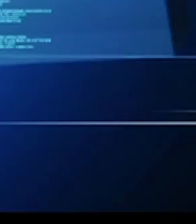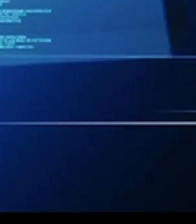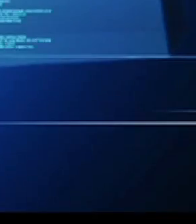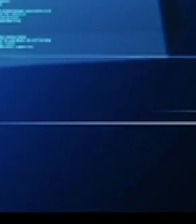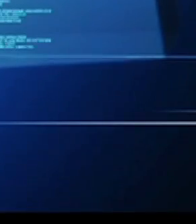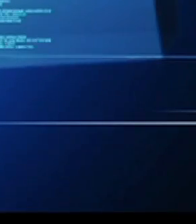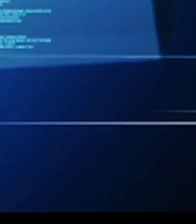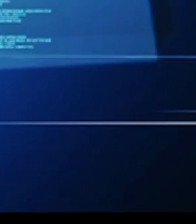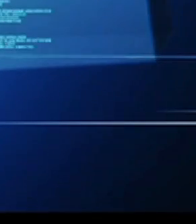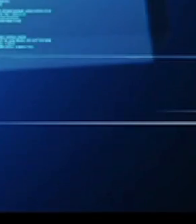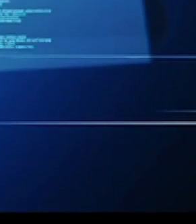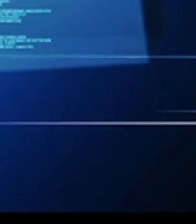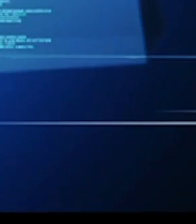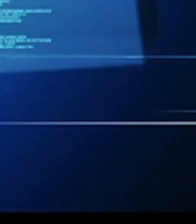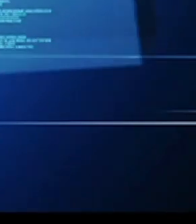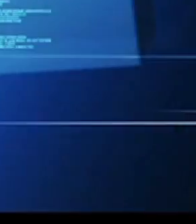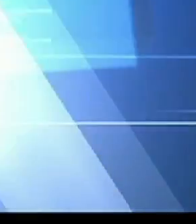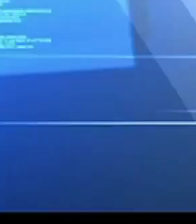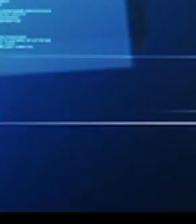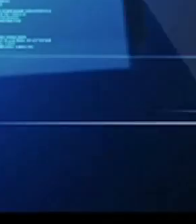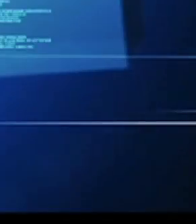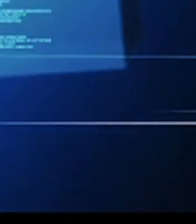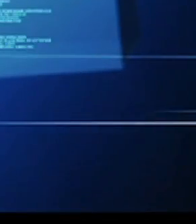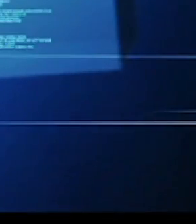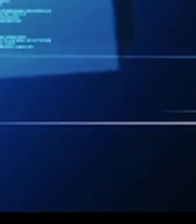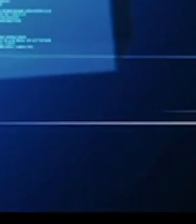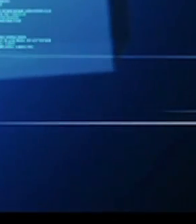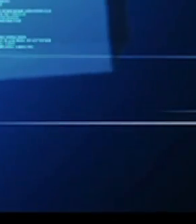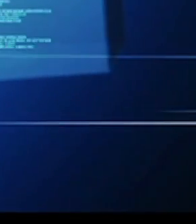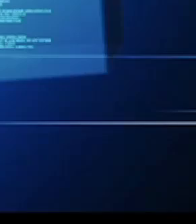This is ZNS Total Sports.